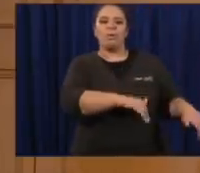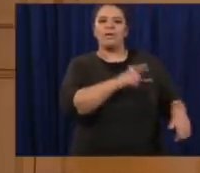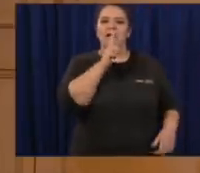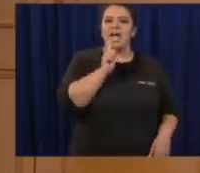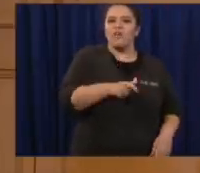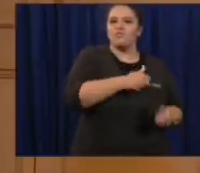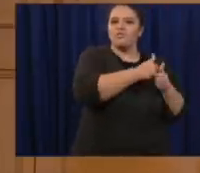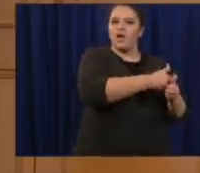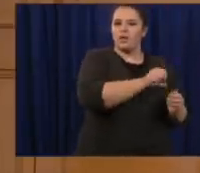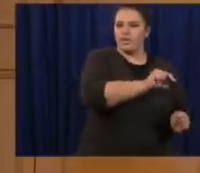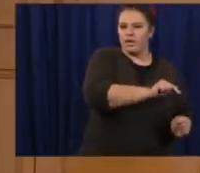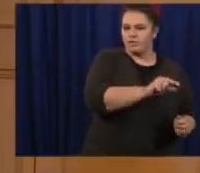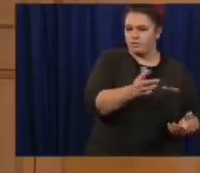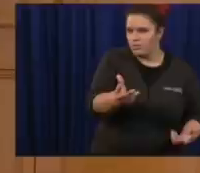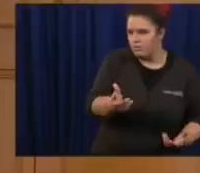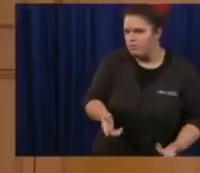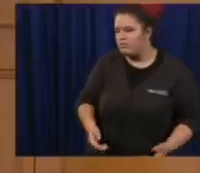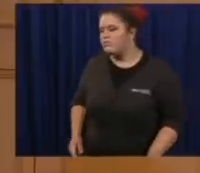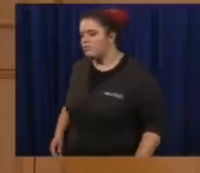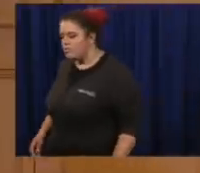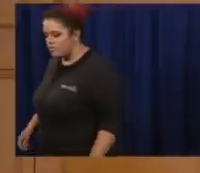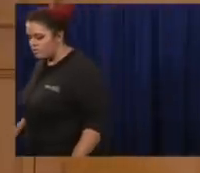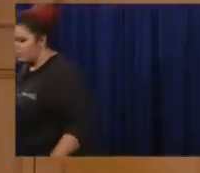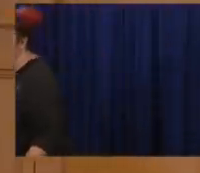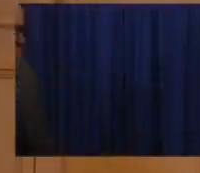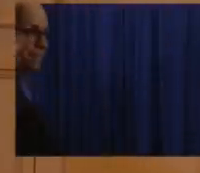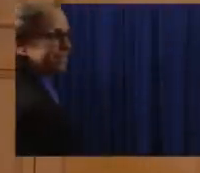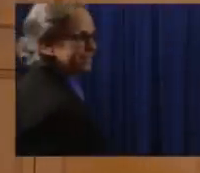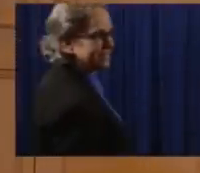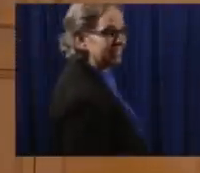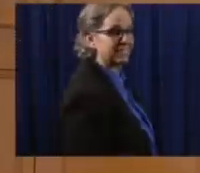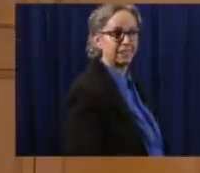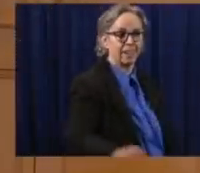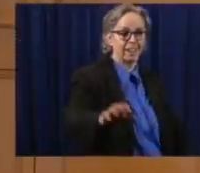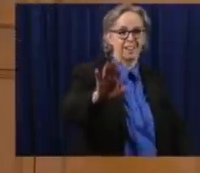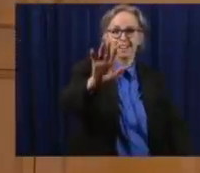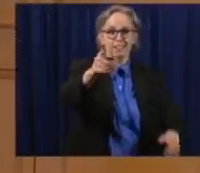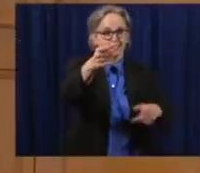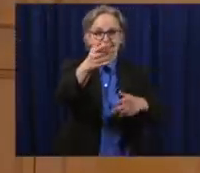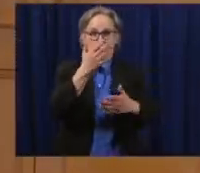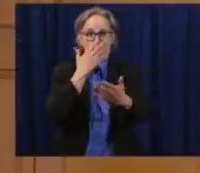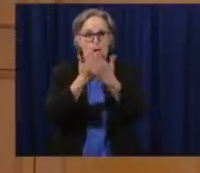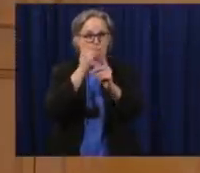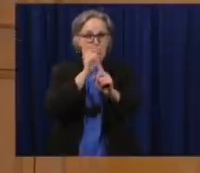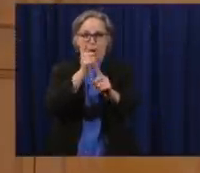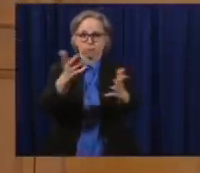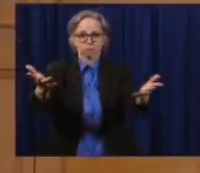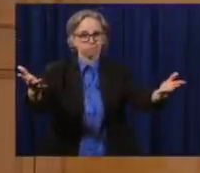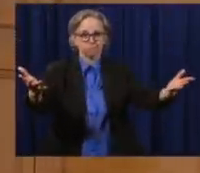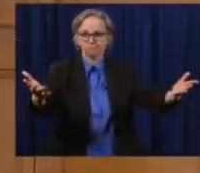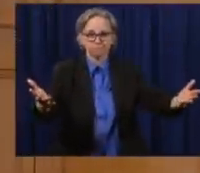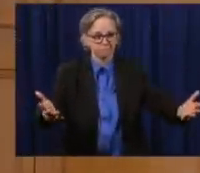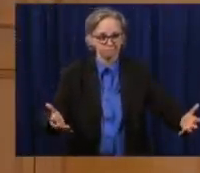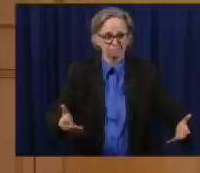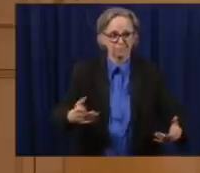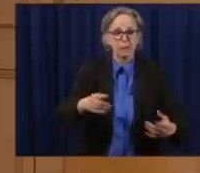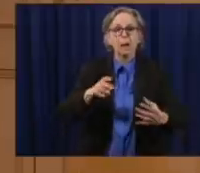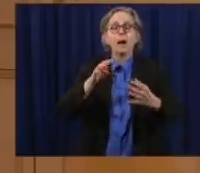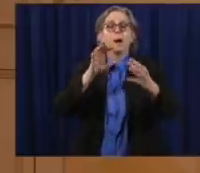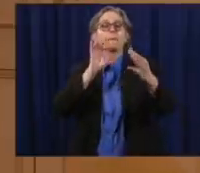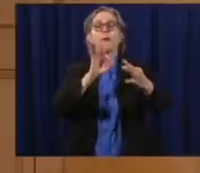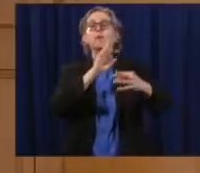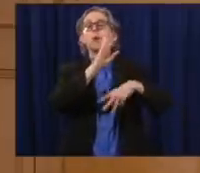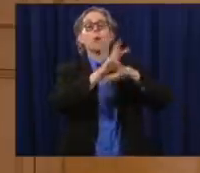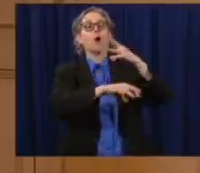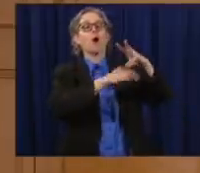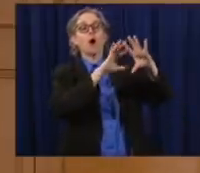number of things that in an ideal world you would like to have, and I've been on the phone with many of my colleagues in other states who are in the same position as